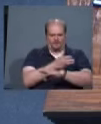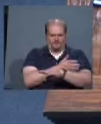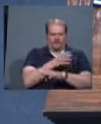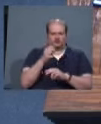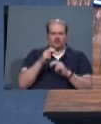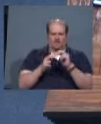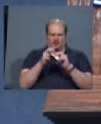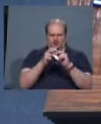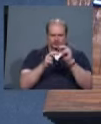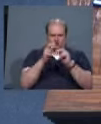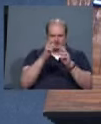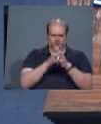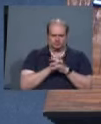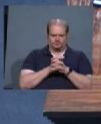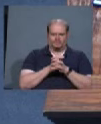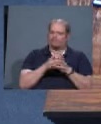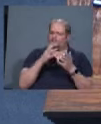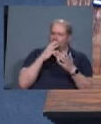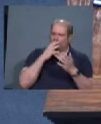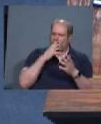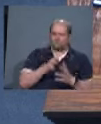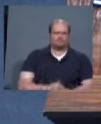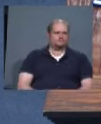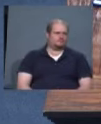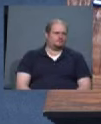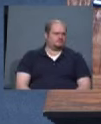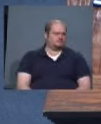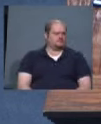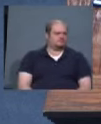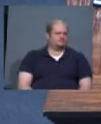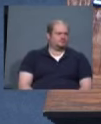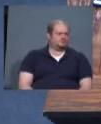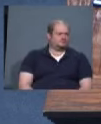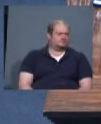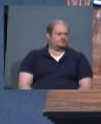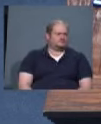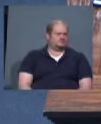construction. Thank you.